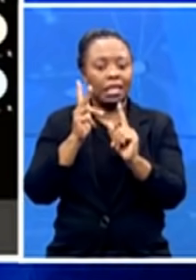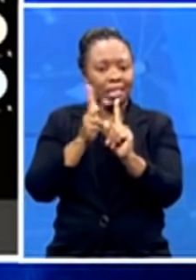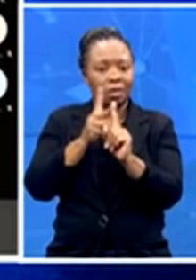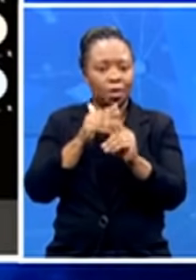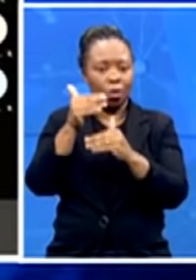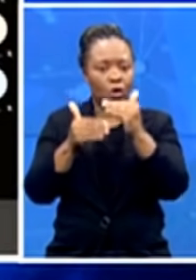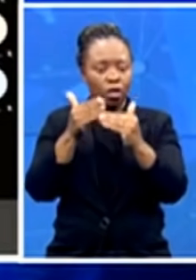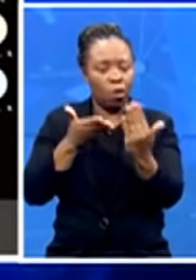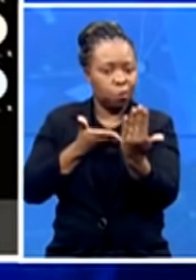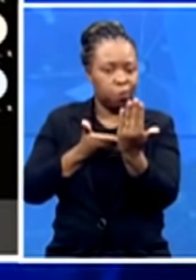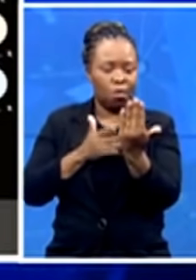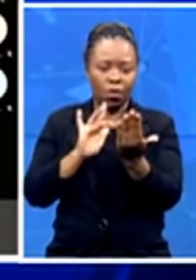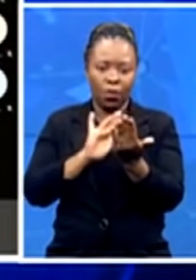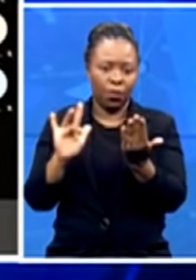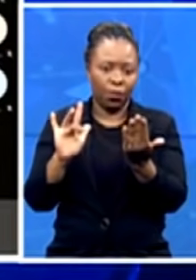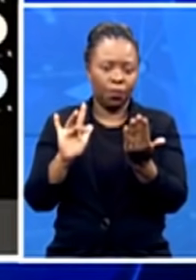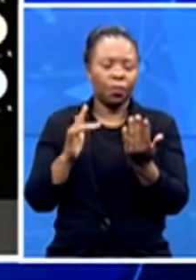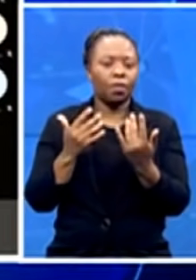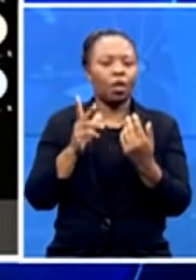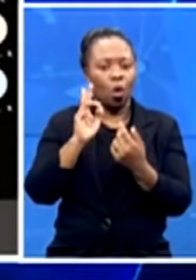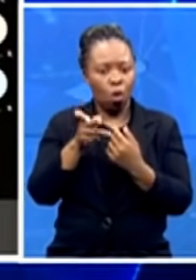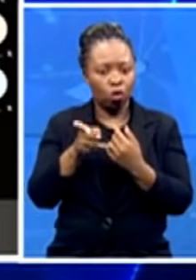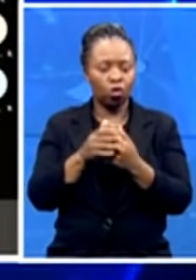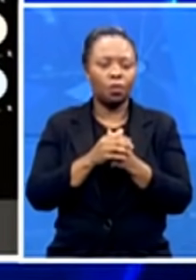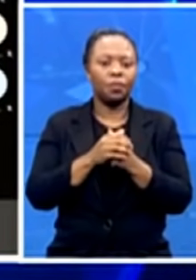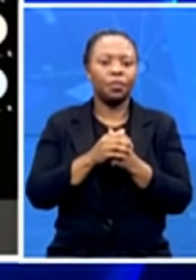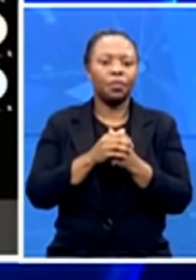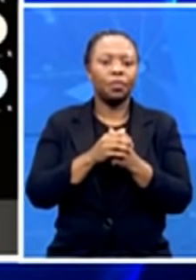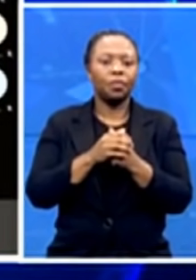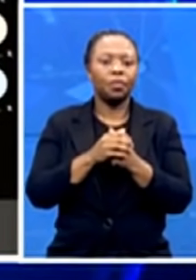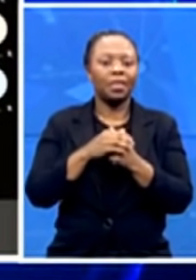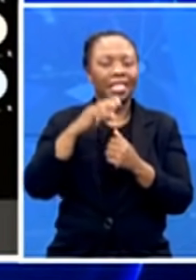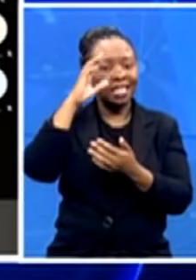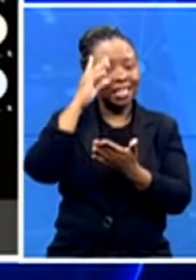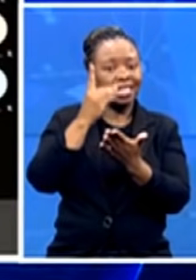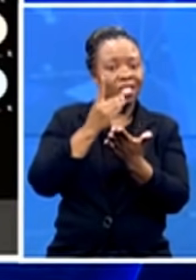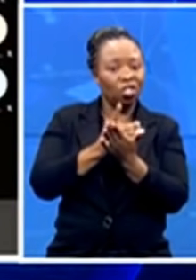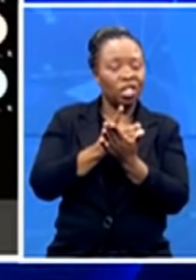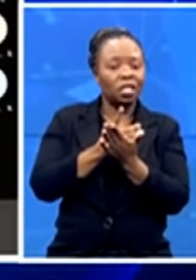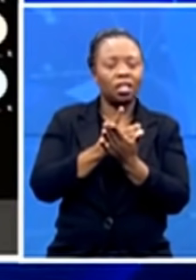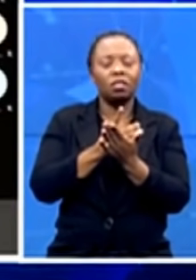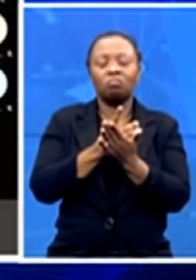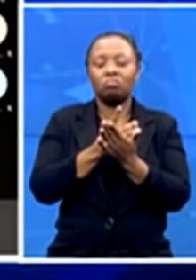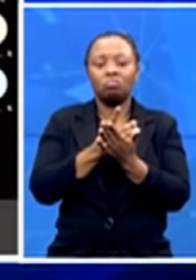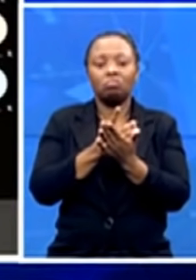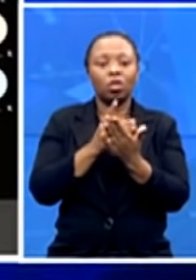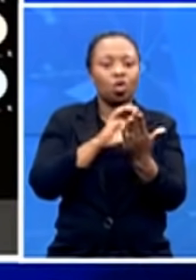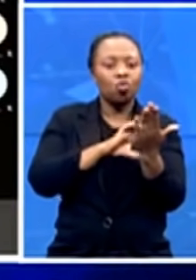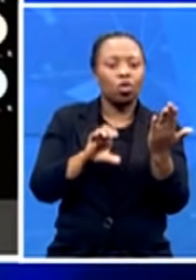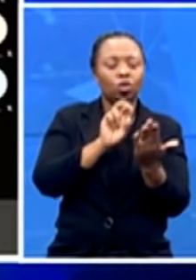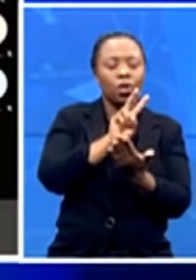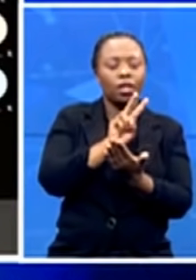no reference to a decision to suspend taken either in terms of Rule 25.70 or any other